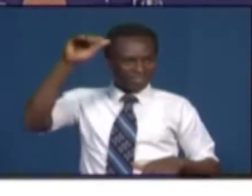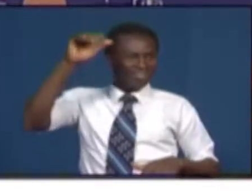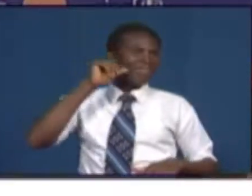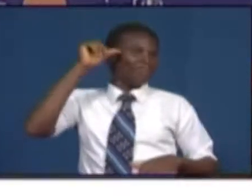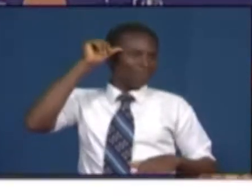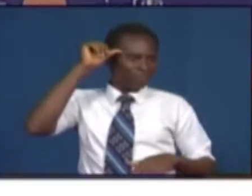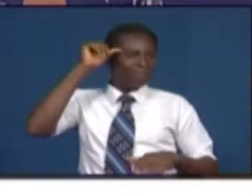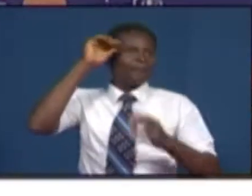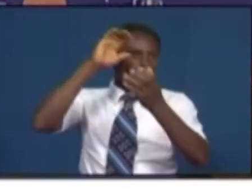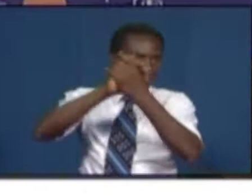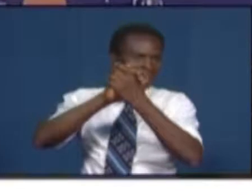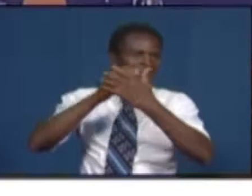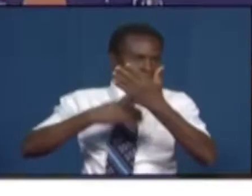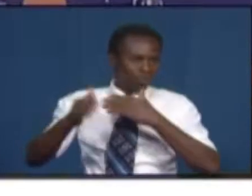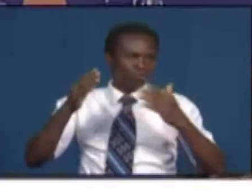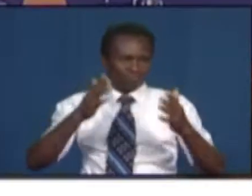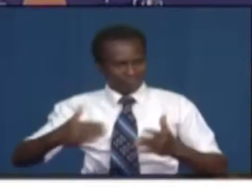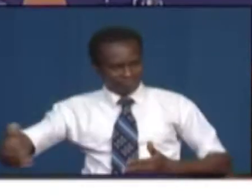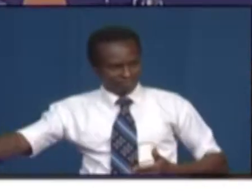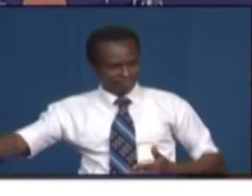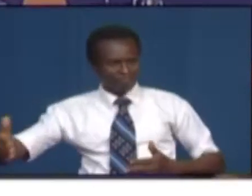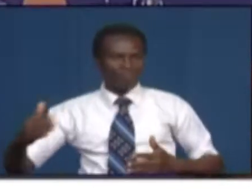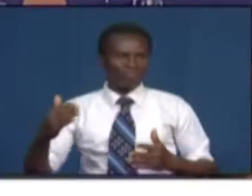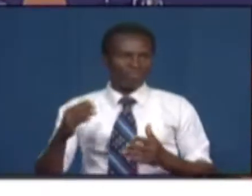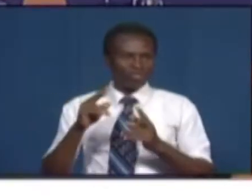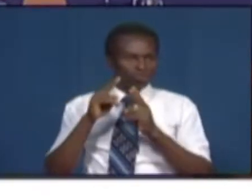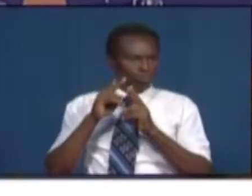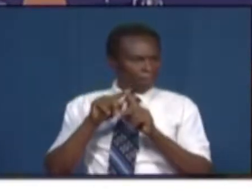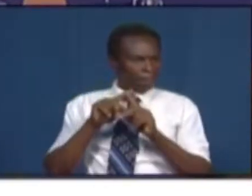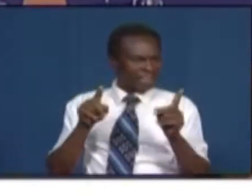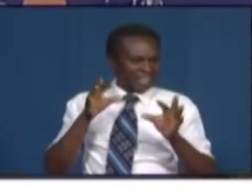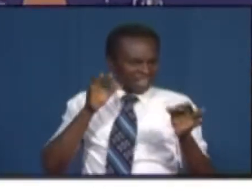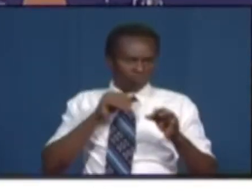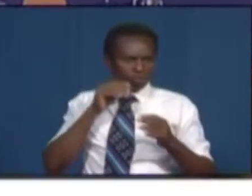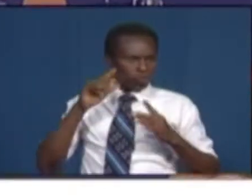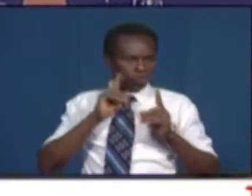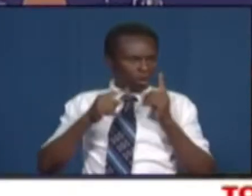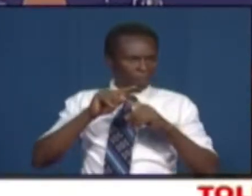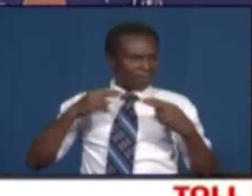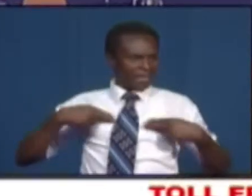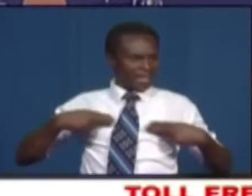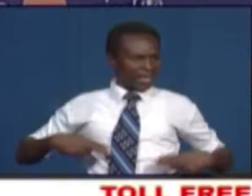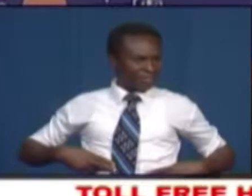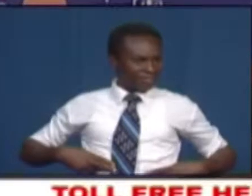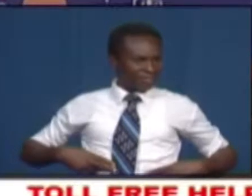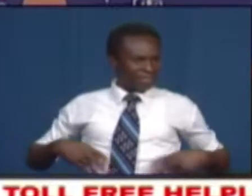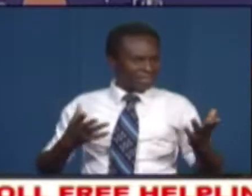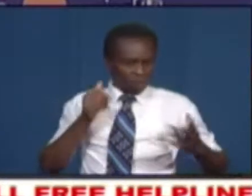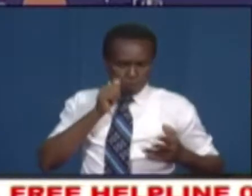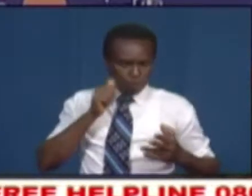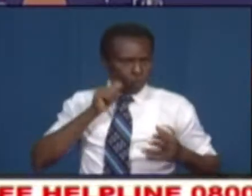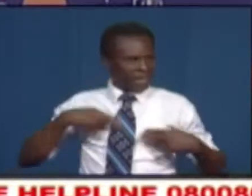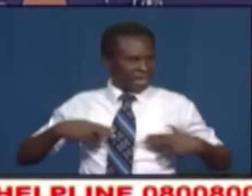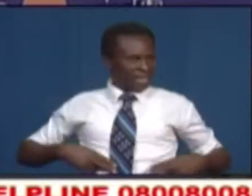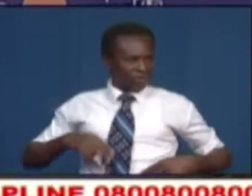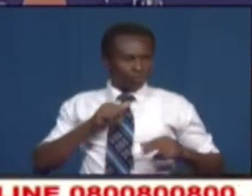strong women they are. So, if we do not talk about the health of adolescent girls, there's no way we are going to have women to celebrate. And it